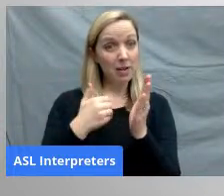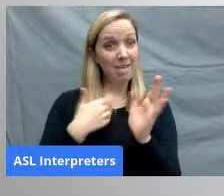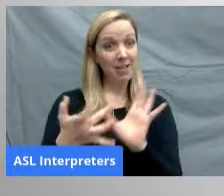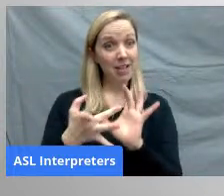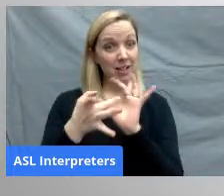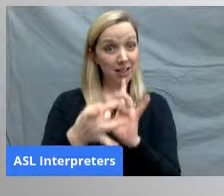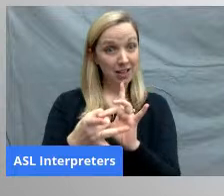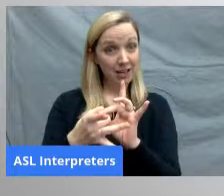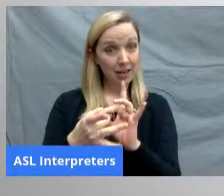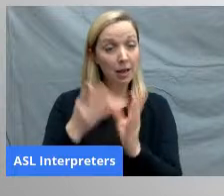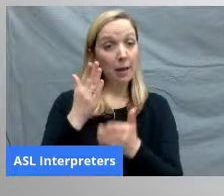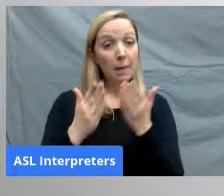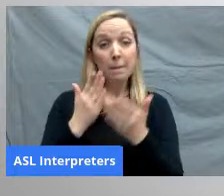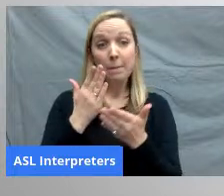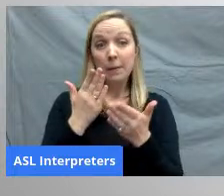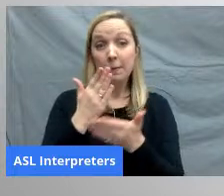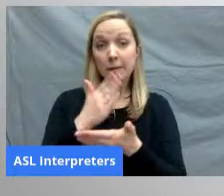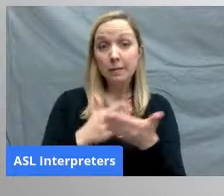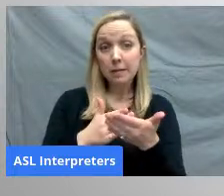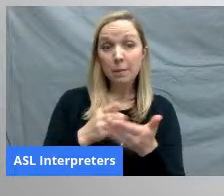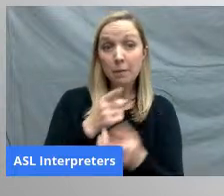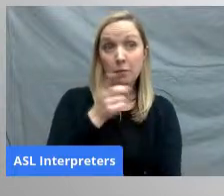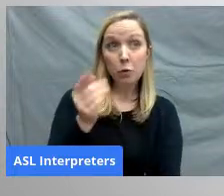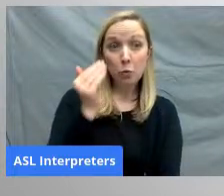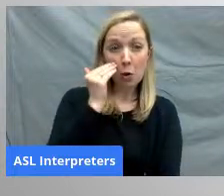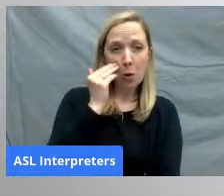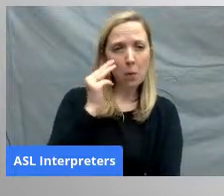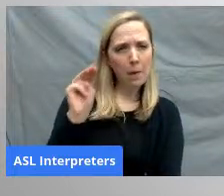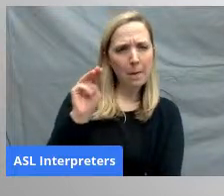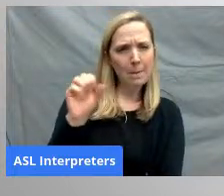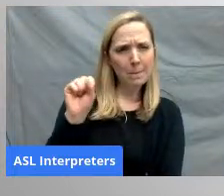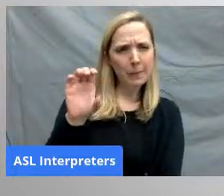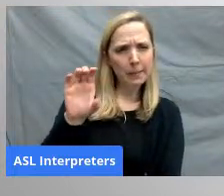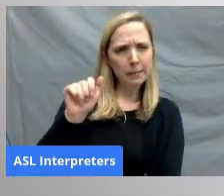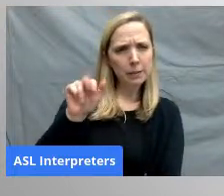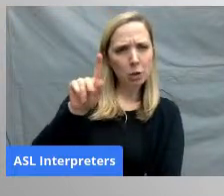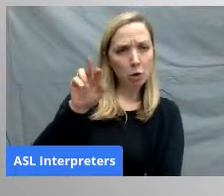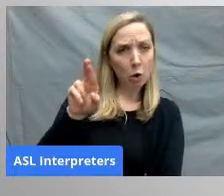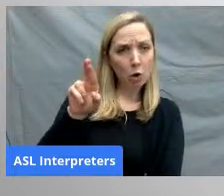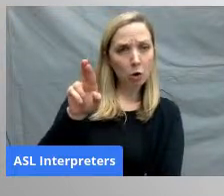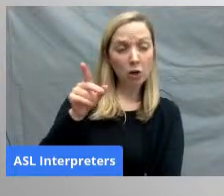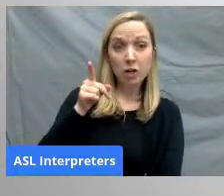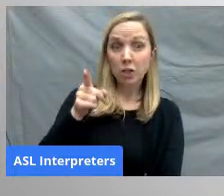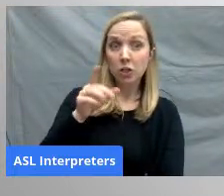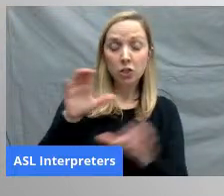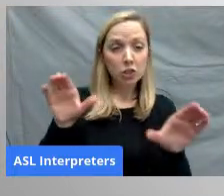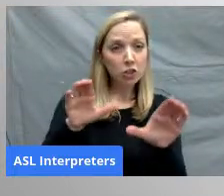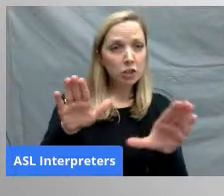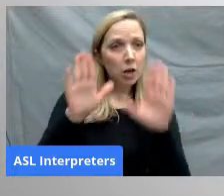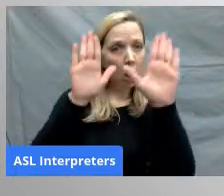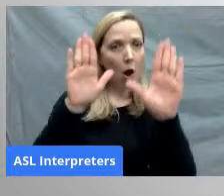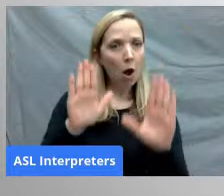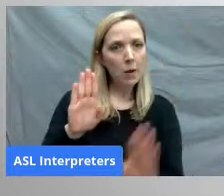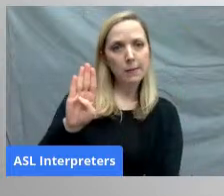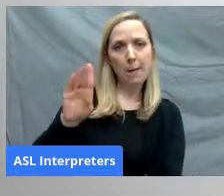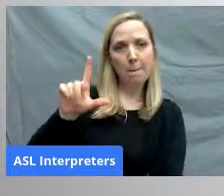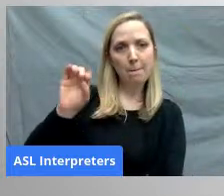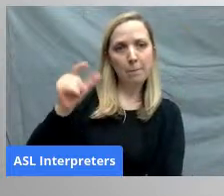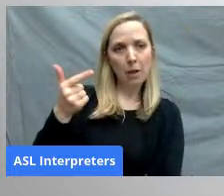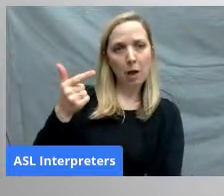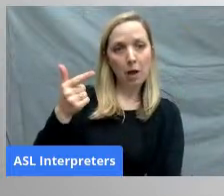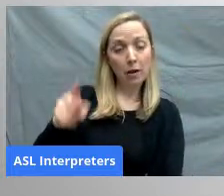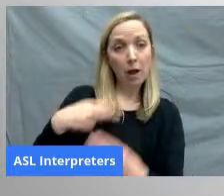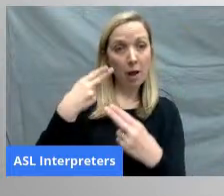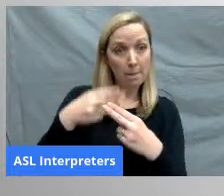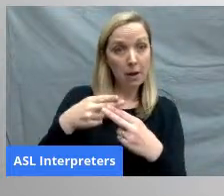already familiar with Amani Tarter, but she did a great blog on being in Athens and the